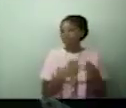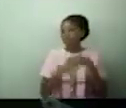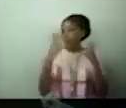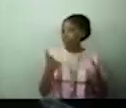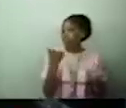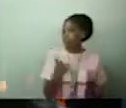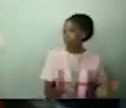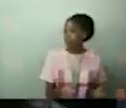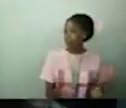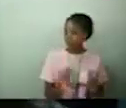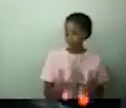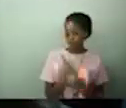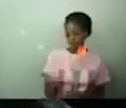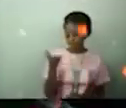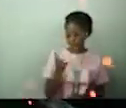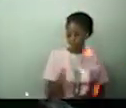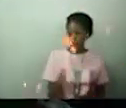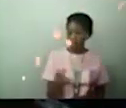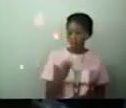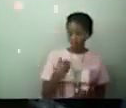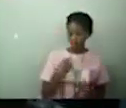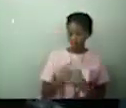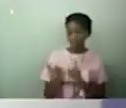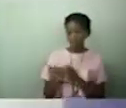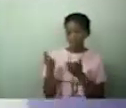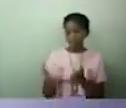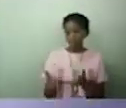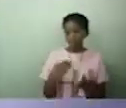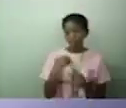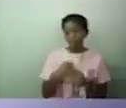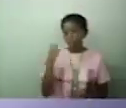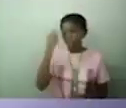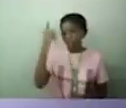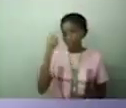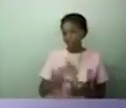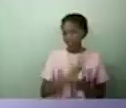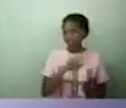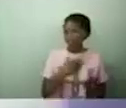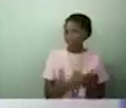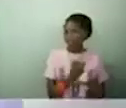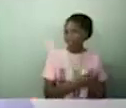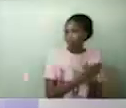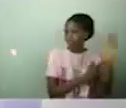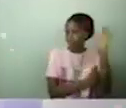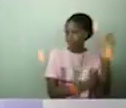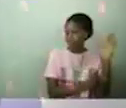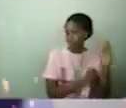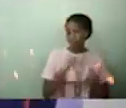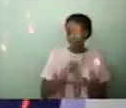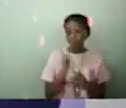has plans. He has people. He has agendas, strategies, and approaches, and schemes, and the plans, and the time to execute